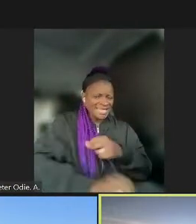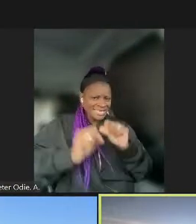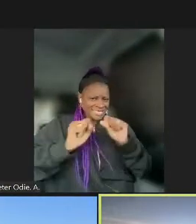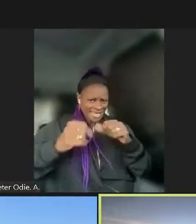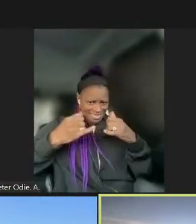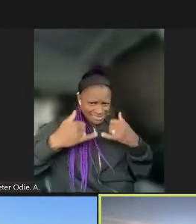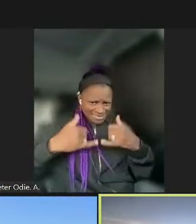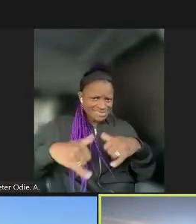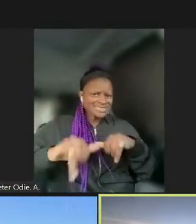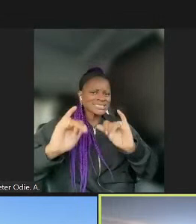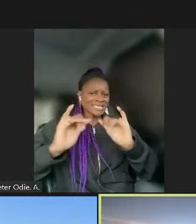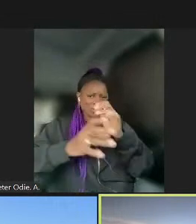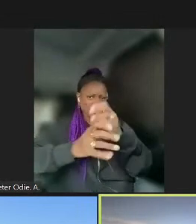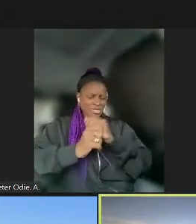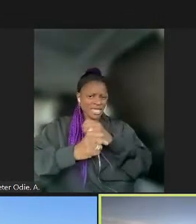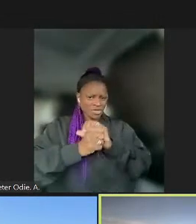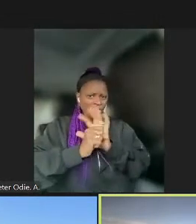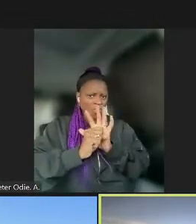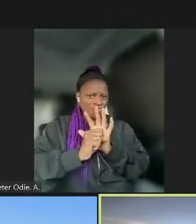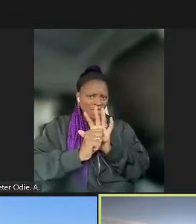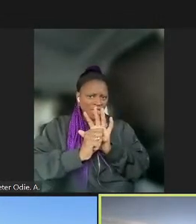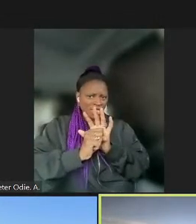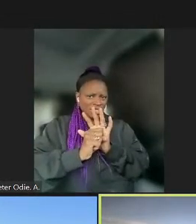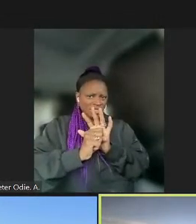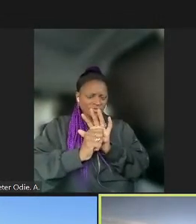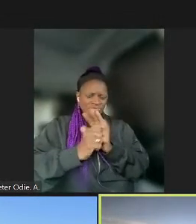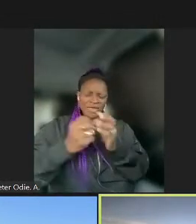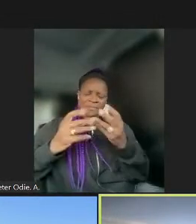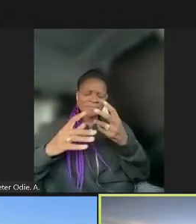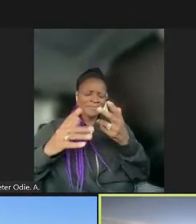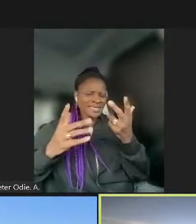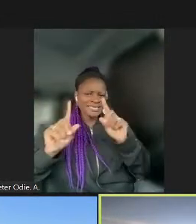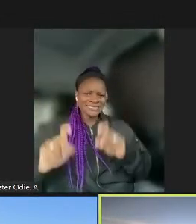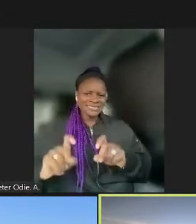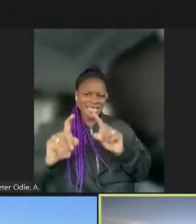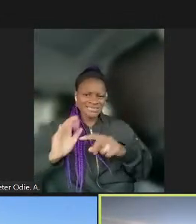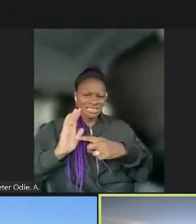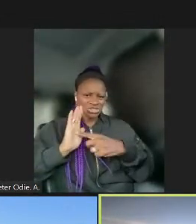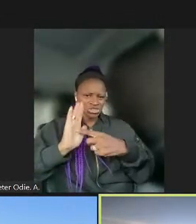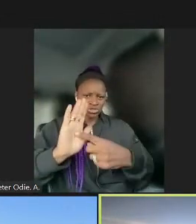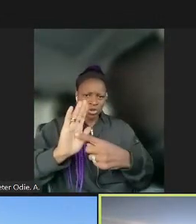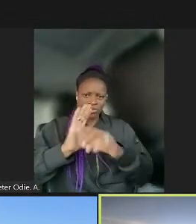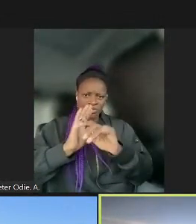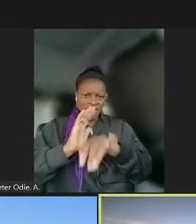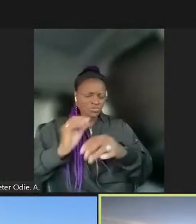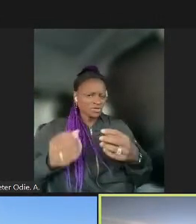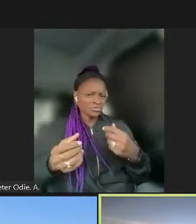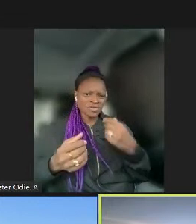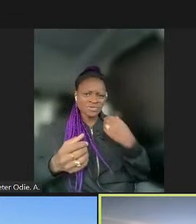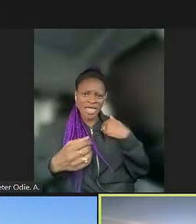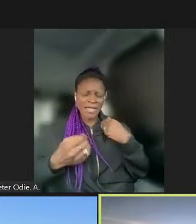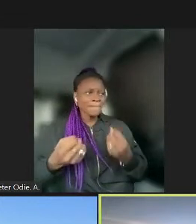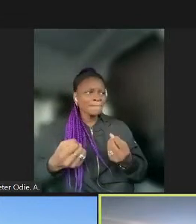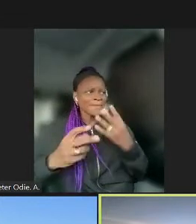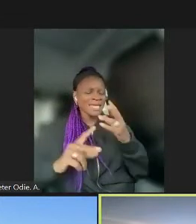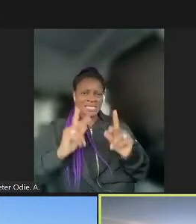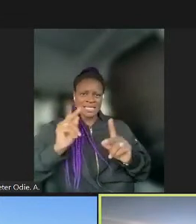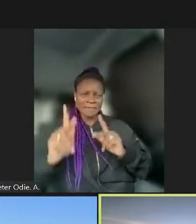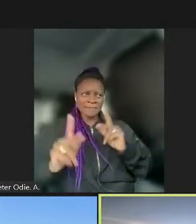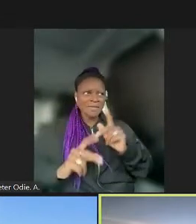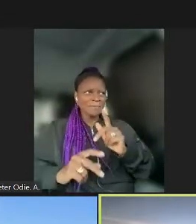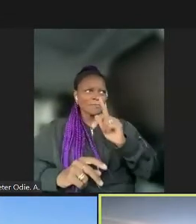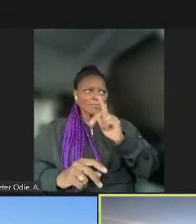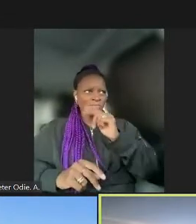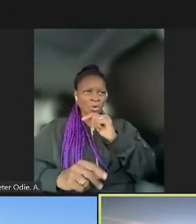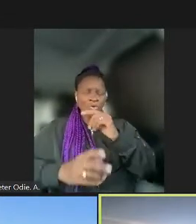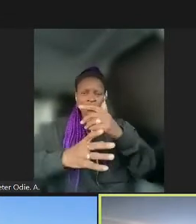in the clinical trials. And we've seen many cases here, even in Sonoma County, of people who get COVID, even if fully